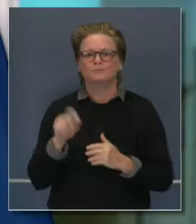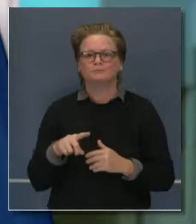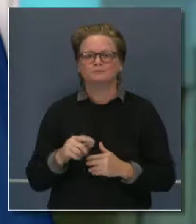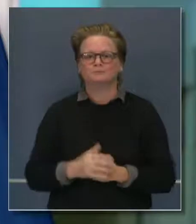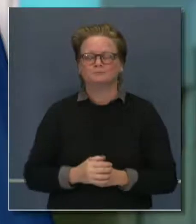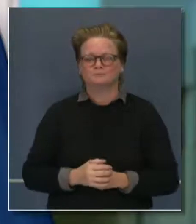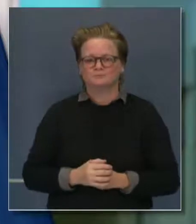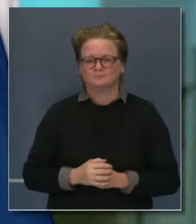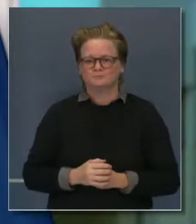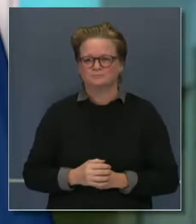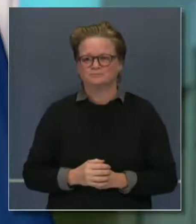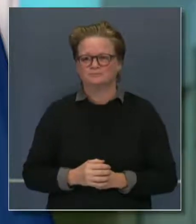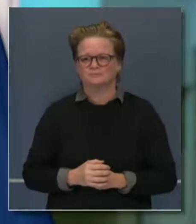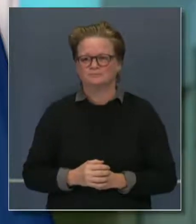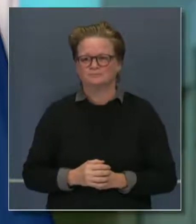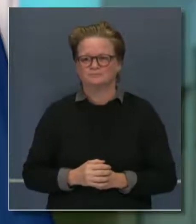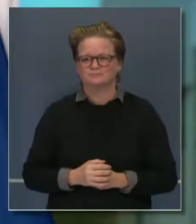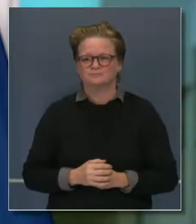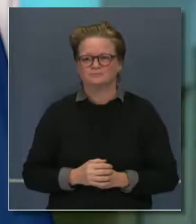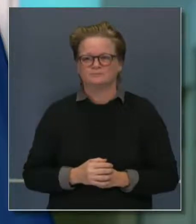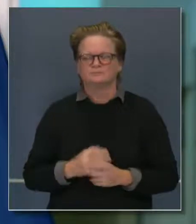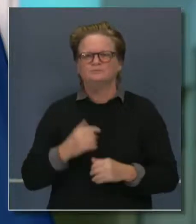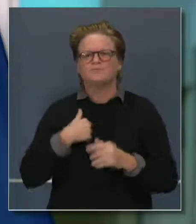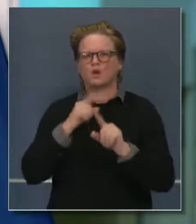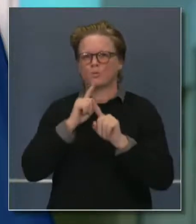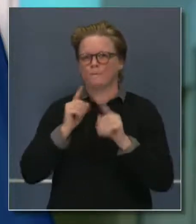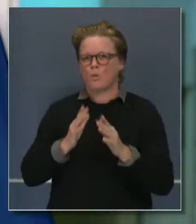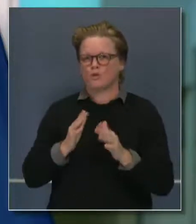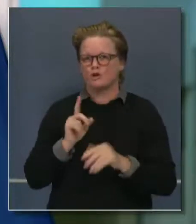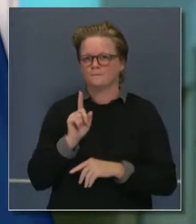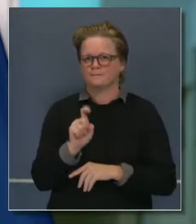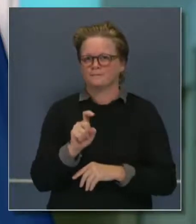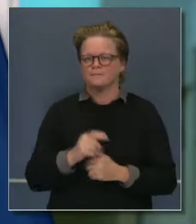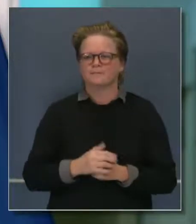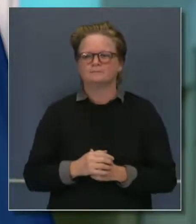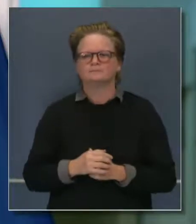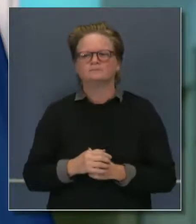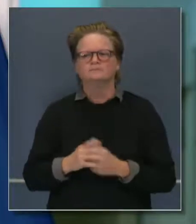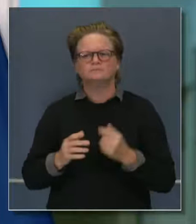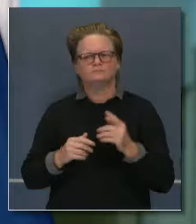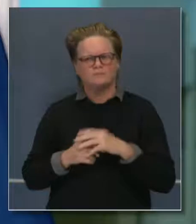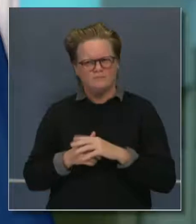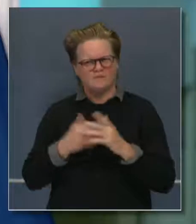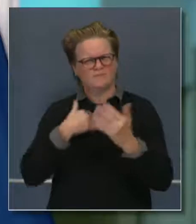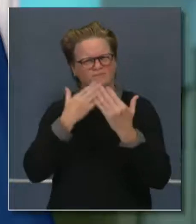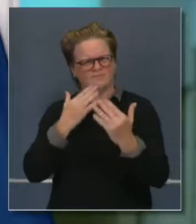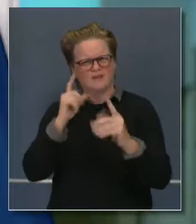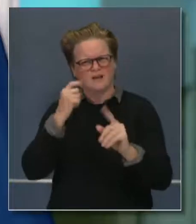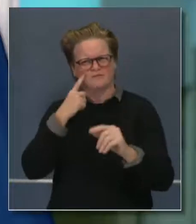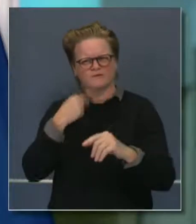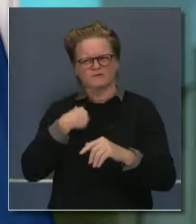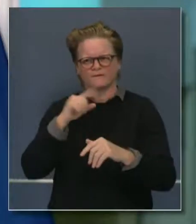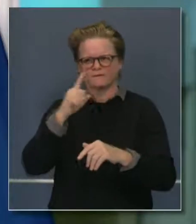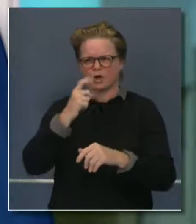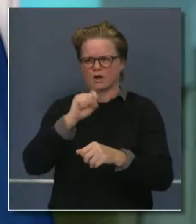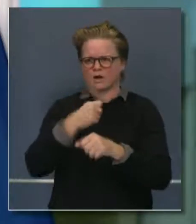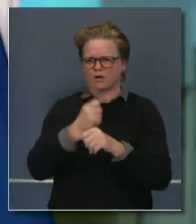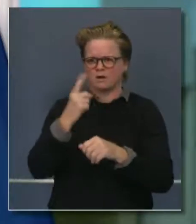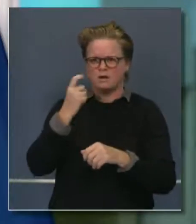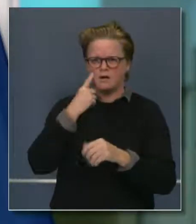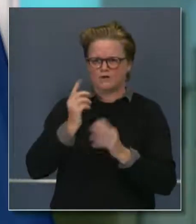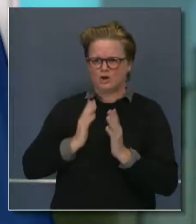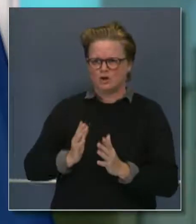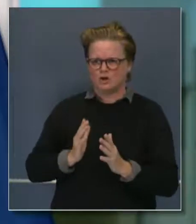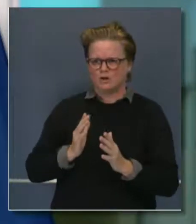Thank you, Governor. For the first 2 years of your administration, California has had this reputation of being the leader of the so-called resistance